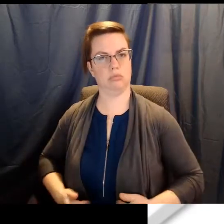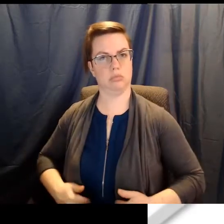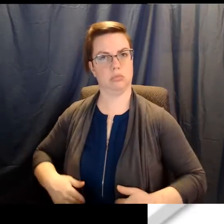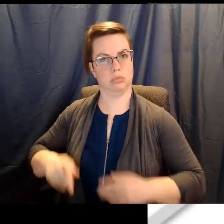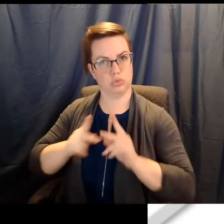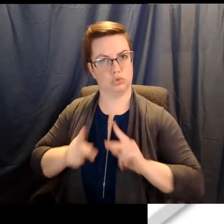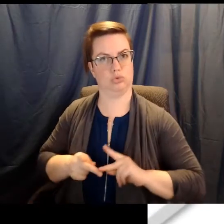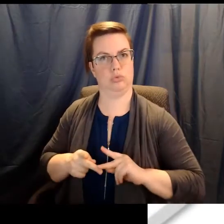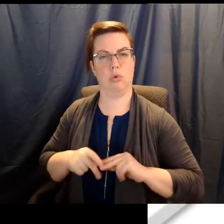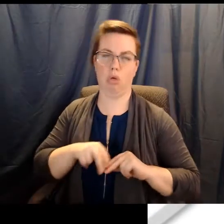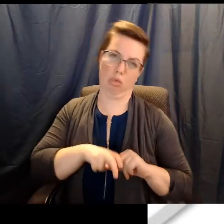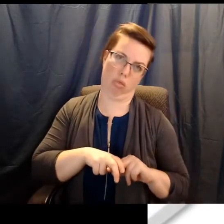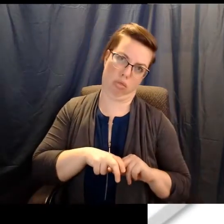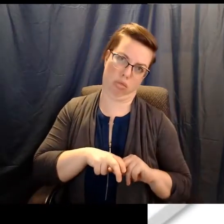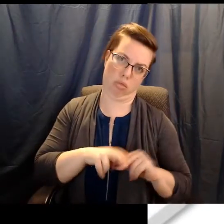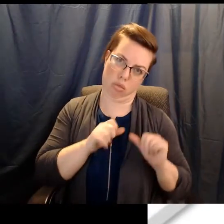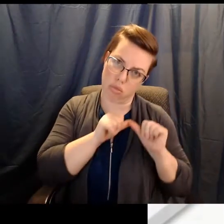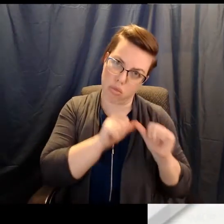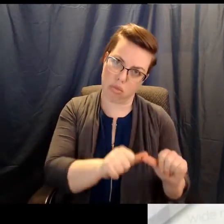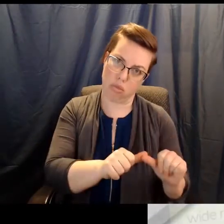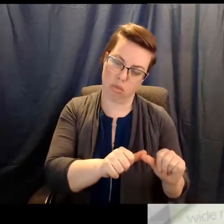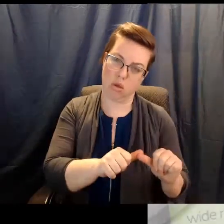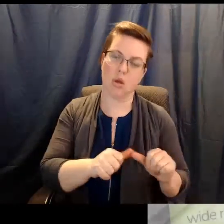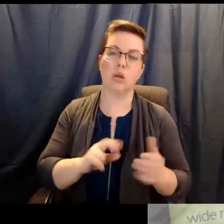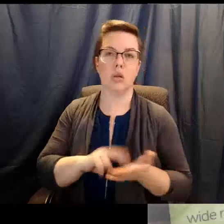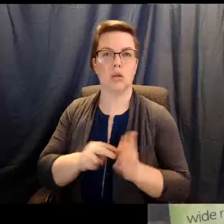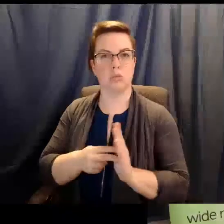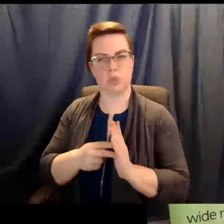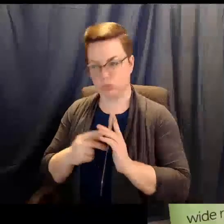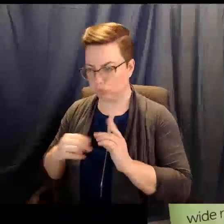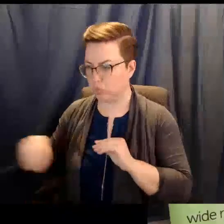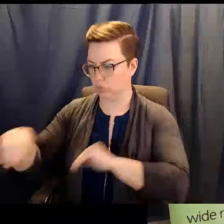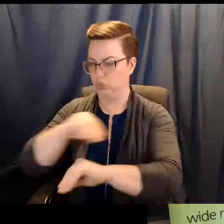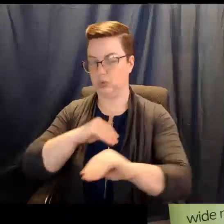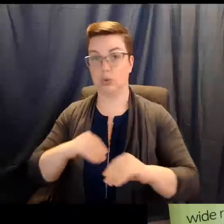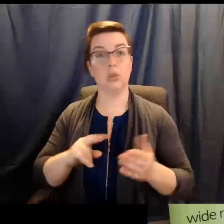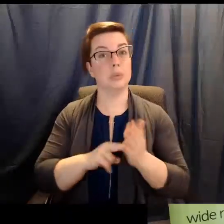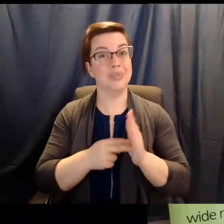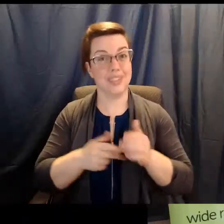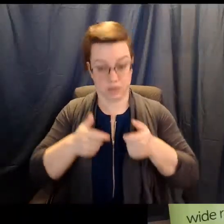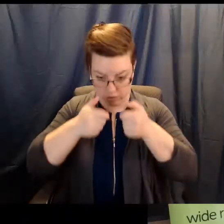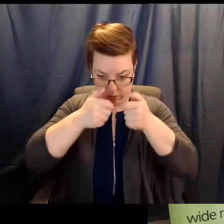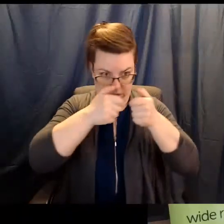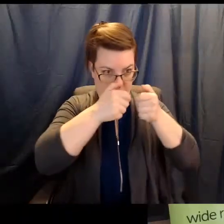7 minutes of every hour, you're up and you're moving around. That doesn't mean up and moving around like this on your phone.